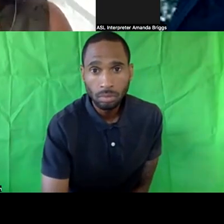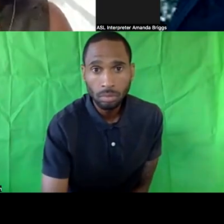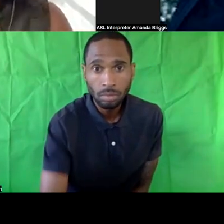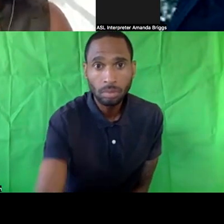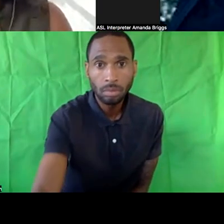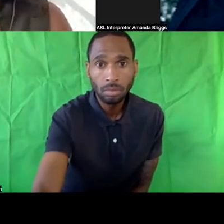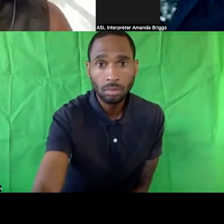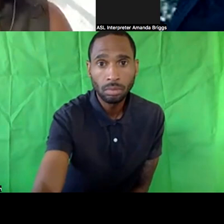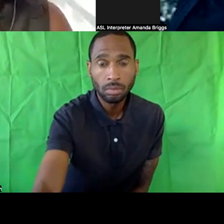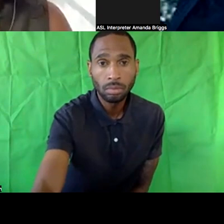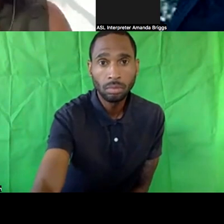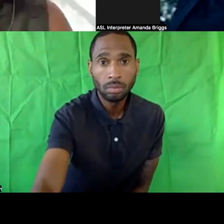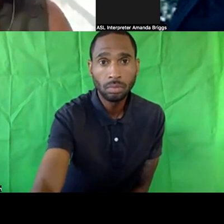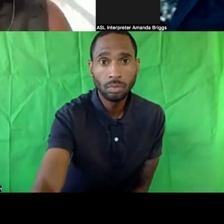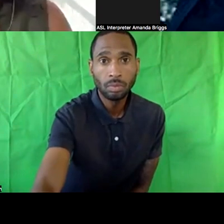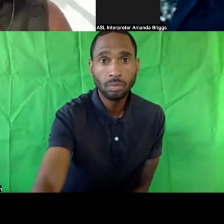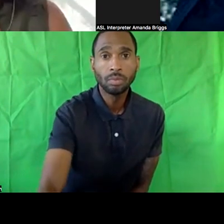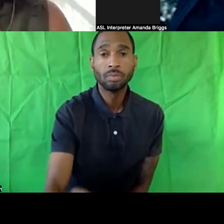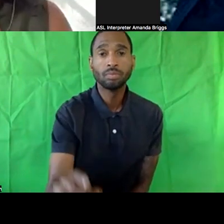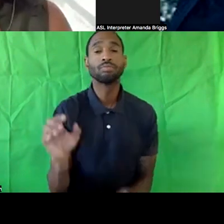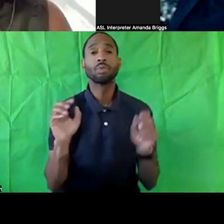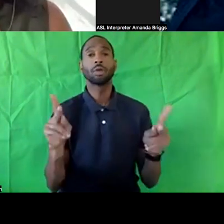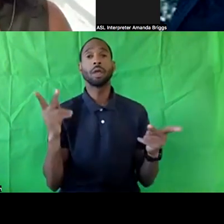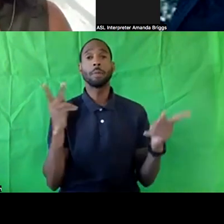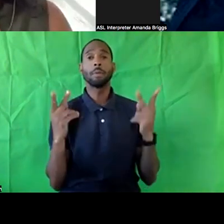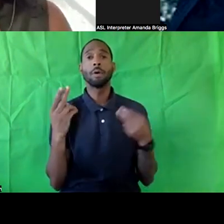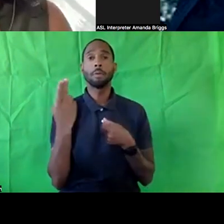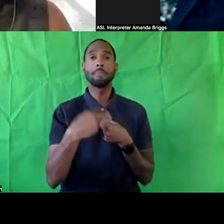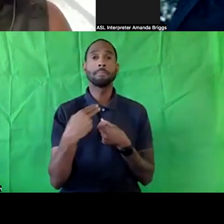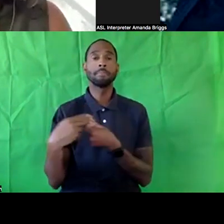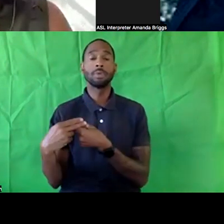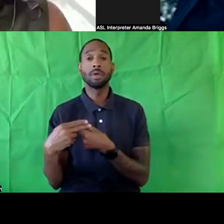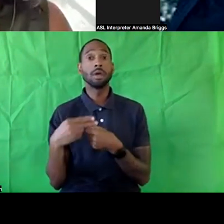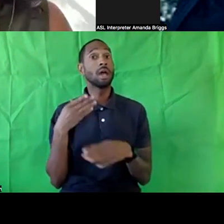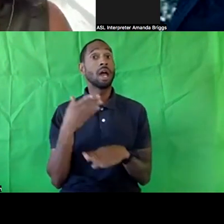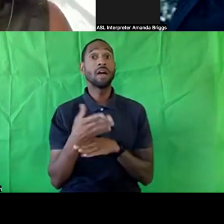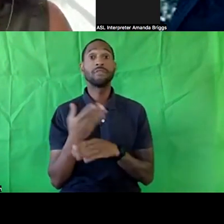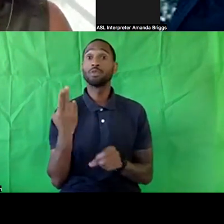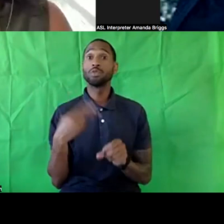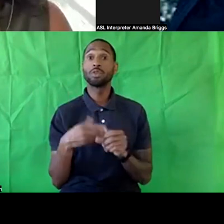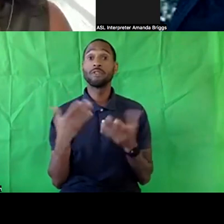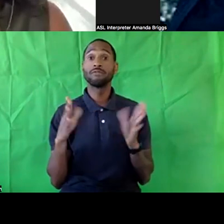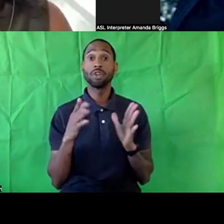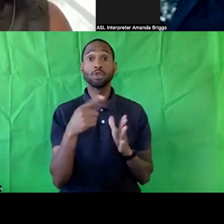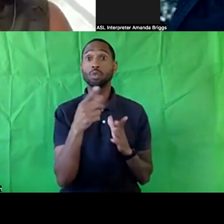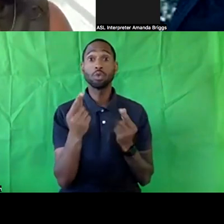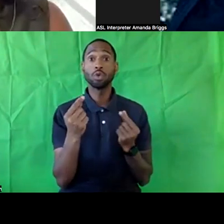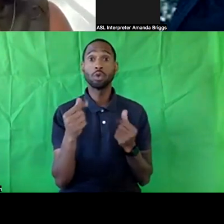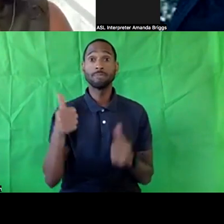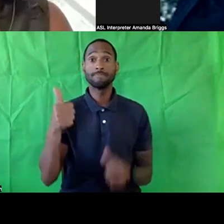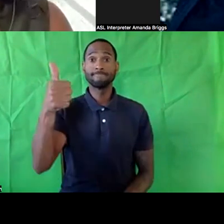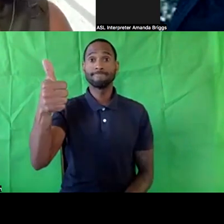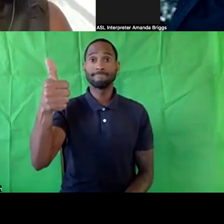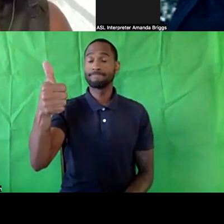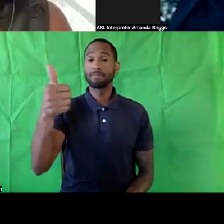Okay, bringing folks back. Folks can give me a thumbs up emoji to let me know that you're here, even if you've